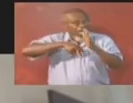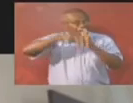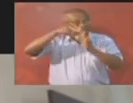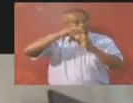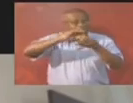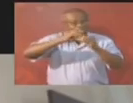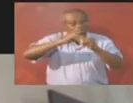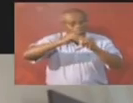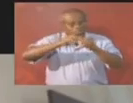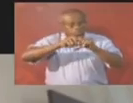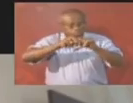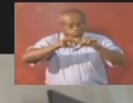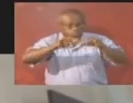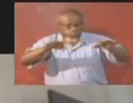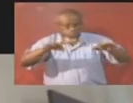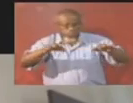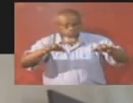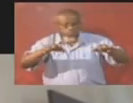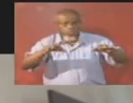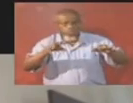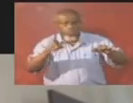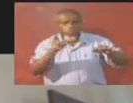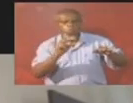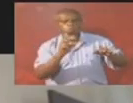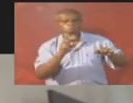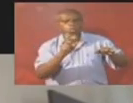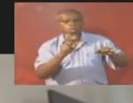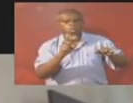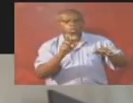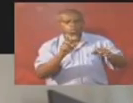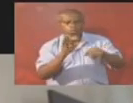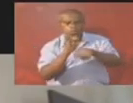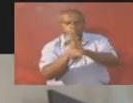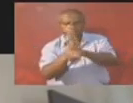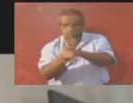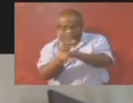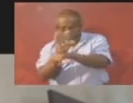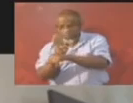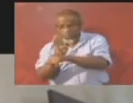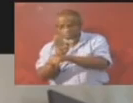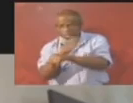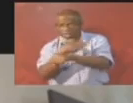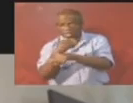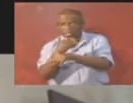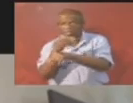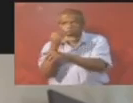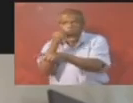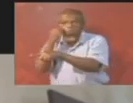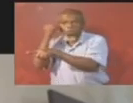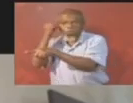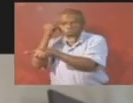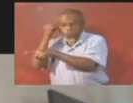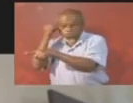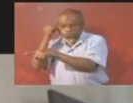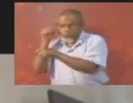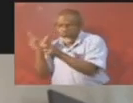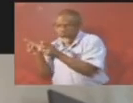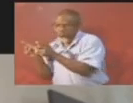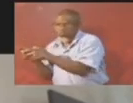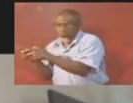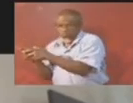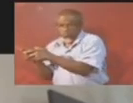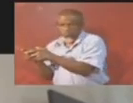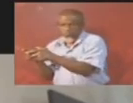from, in terms of the corporate setting, as well as home quarantine. Given that now we do have the